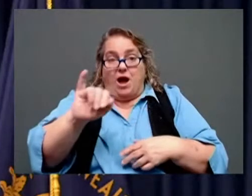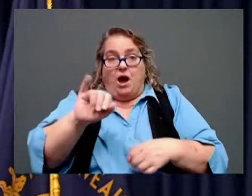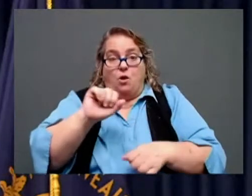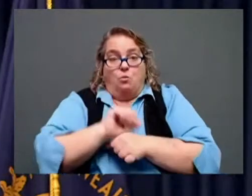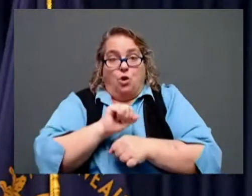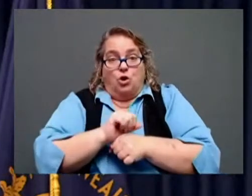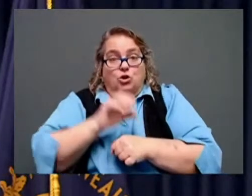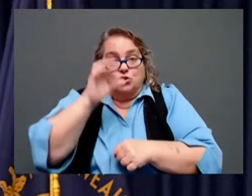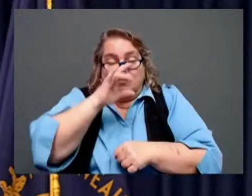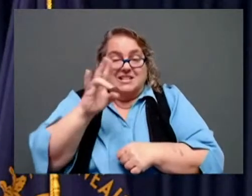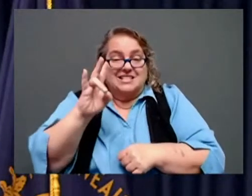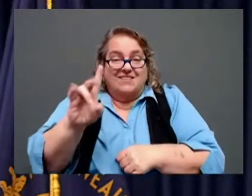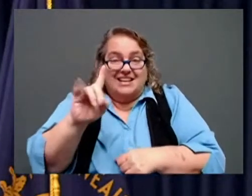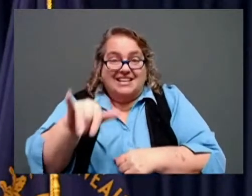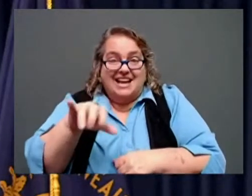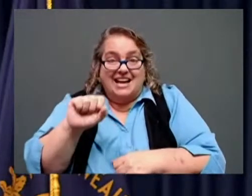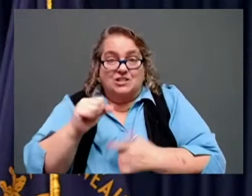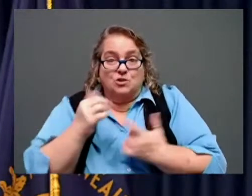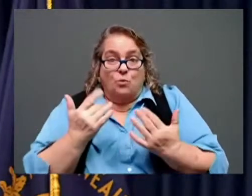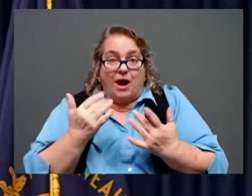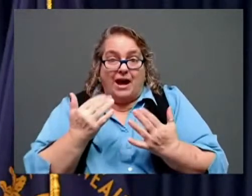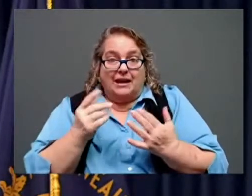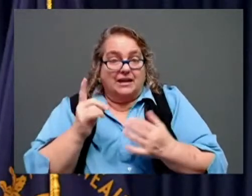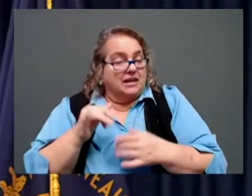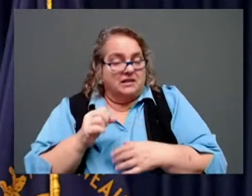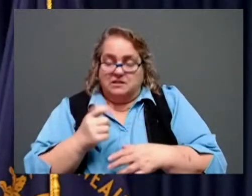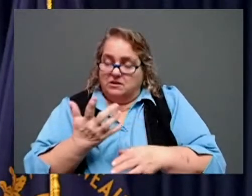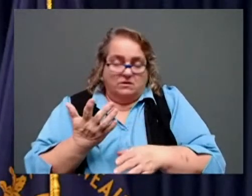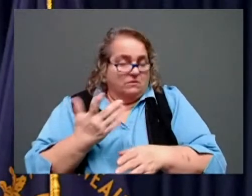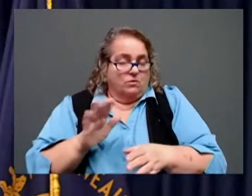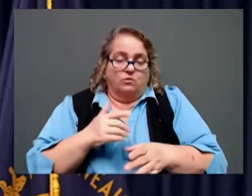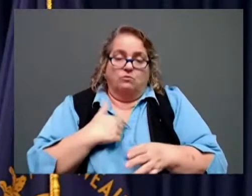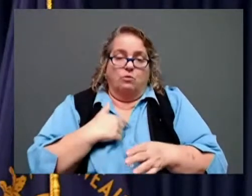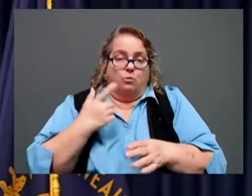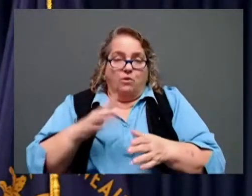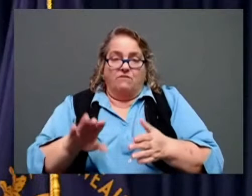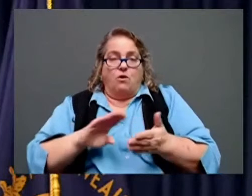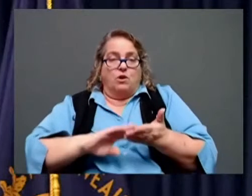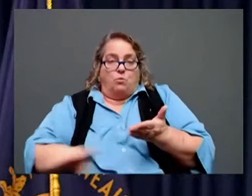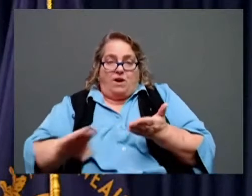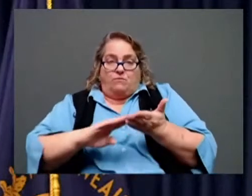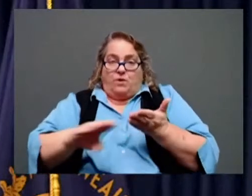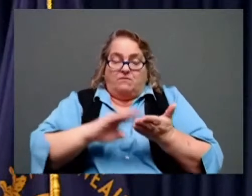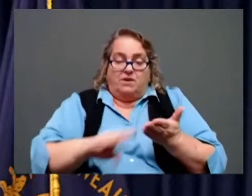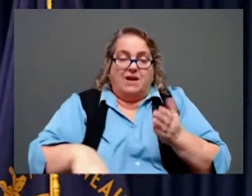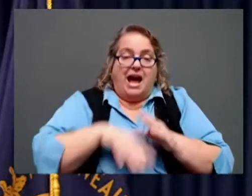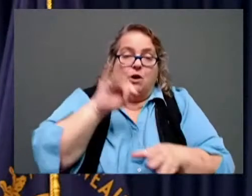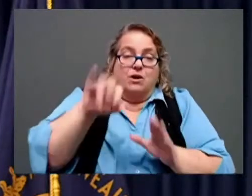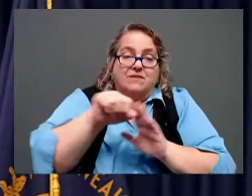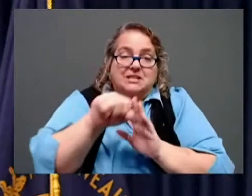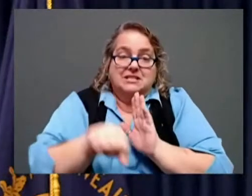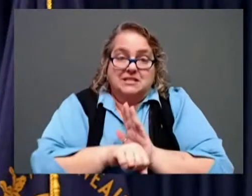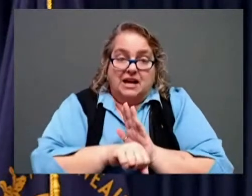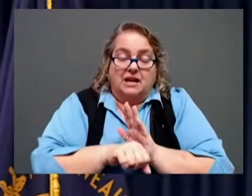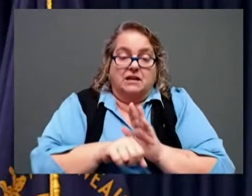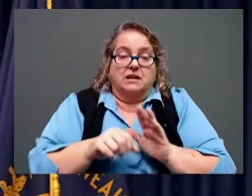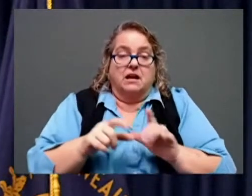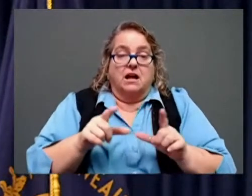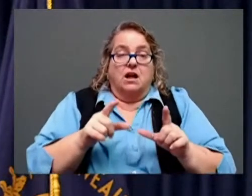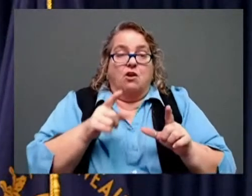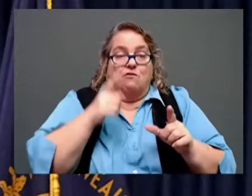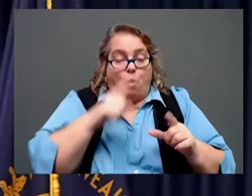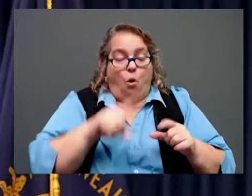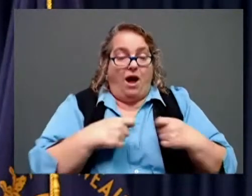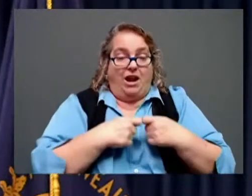period requirements so people can get help early. Out-of-state electricians' licenses and 14-day grace period for electric inspections. That's